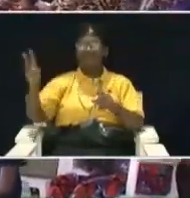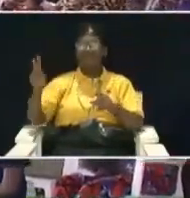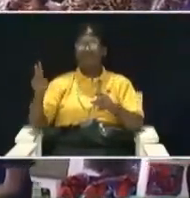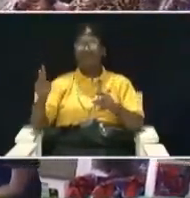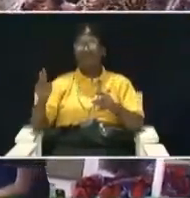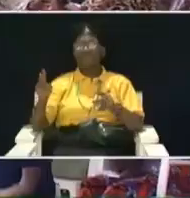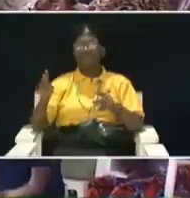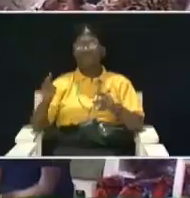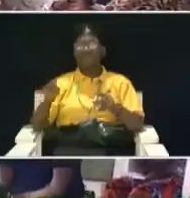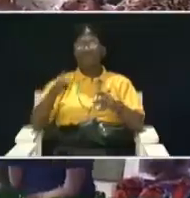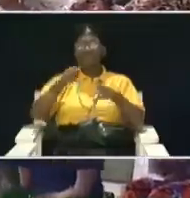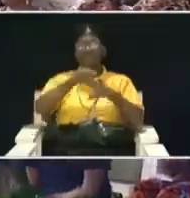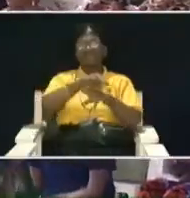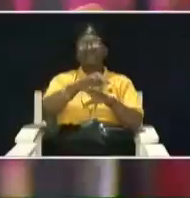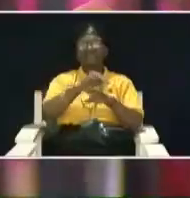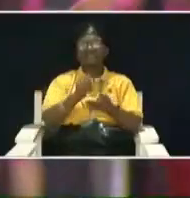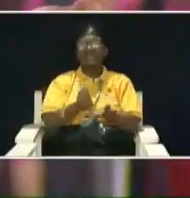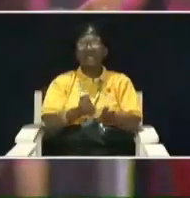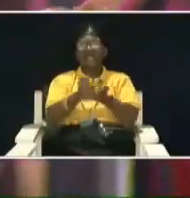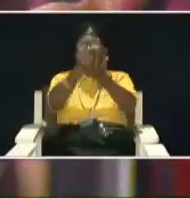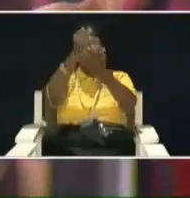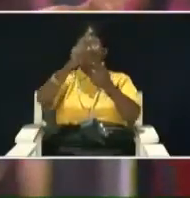Send help to them from the north.